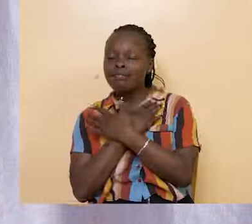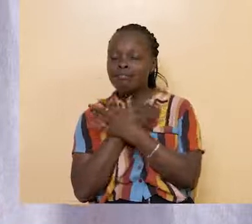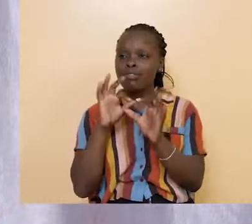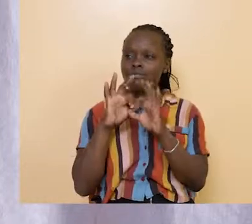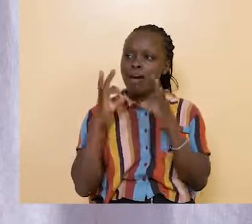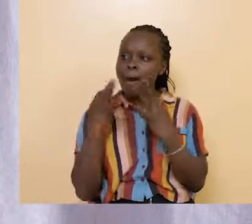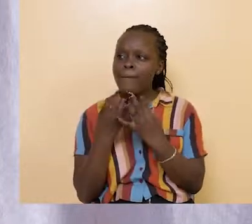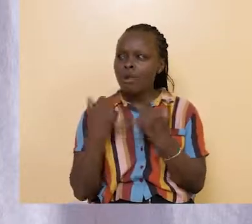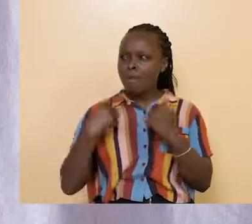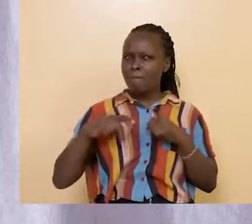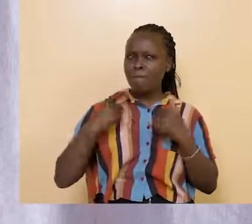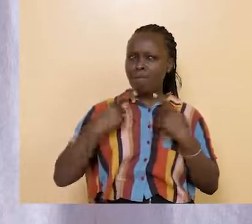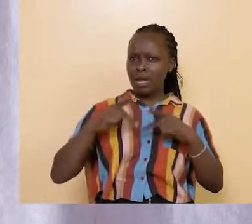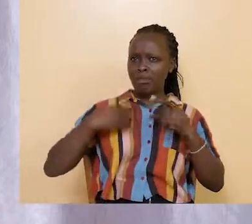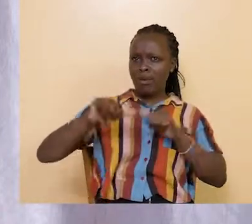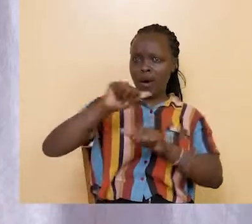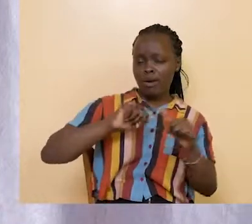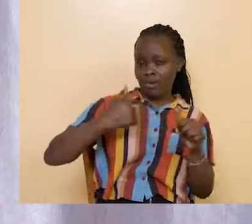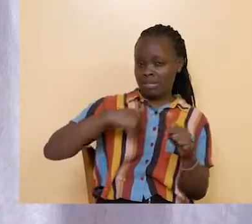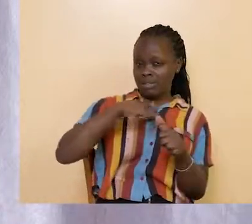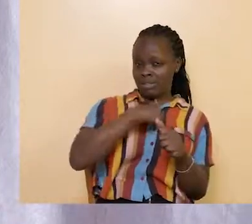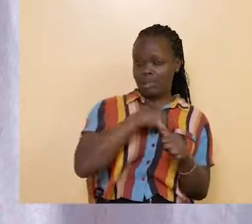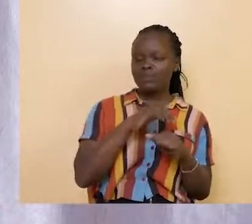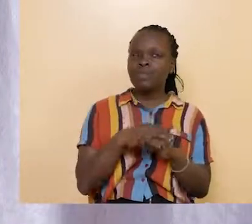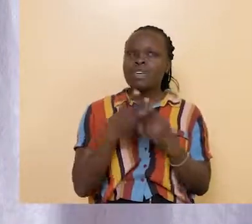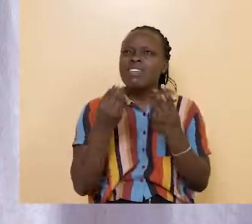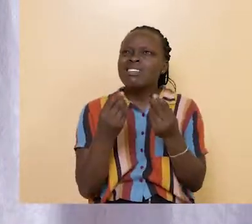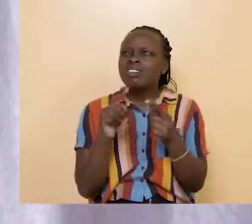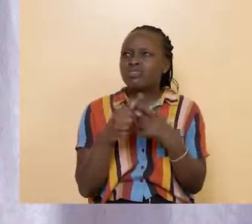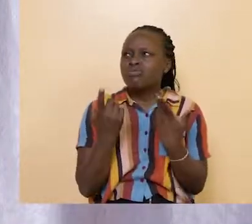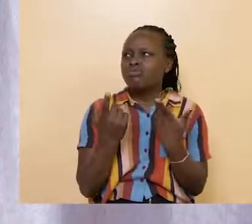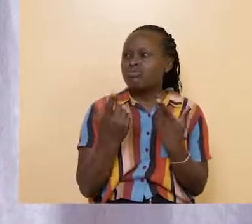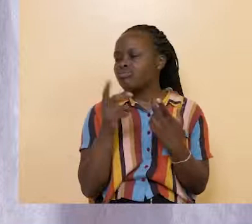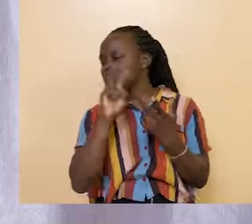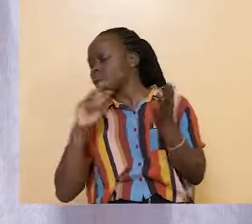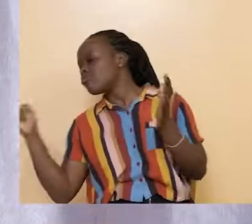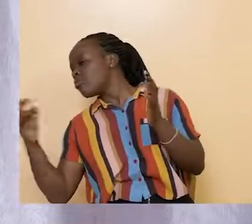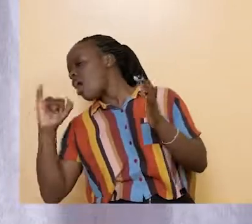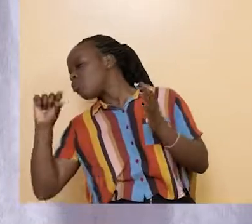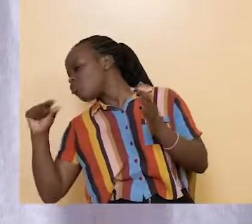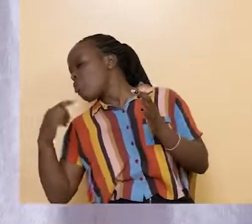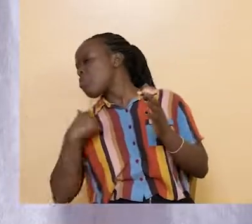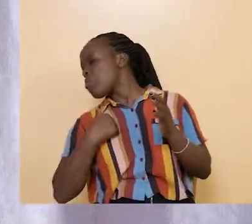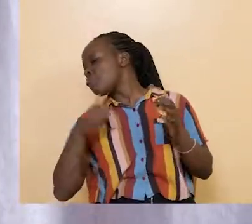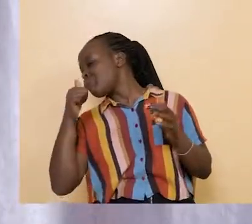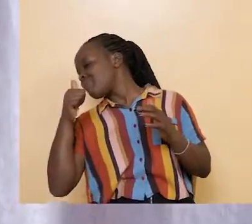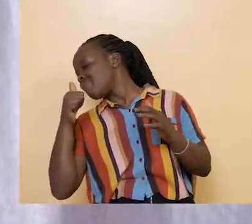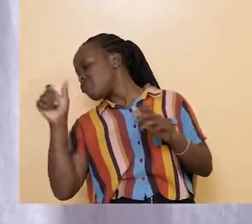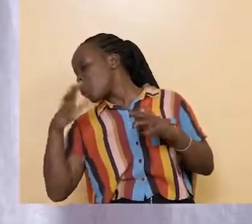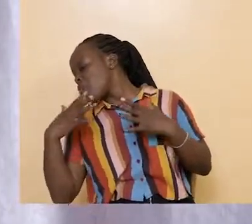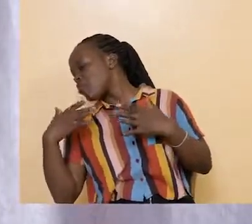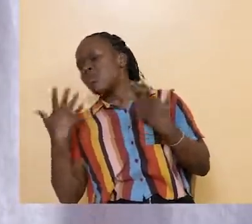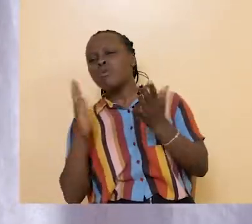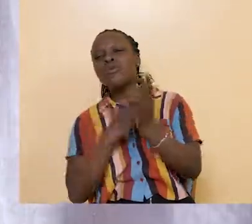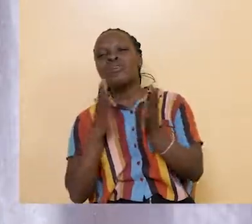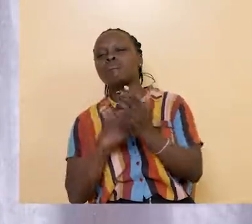family or people around us lose a loved ones, it's so easy to get on their timeline and quickly type RIP as we